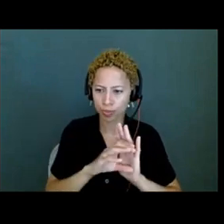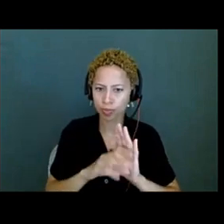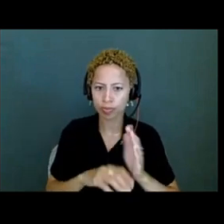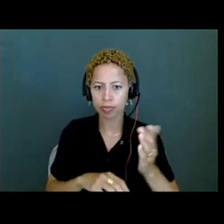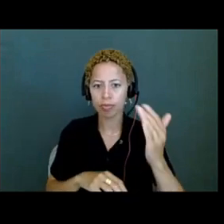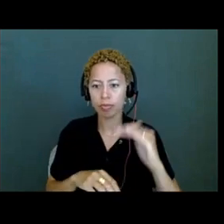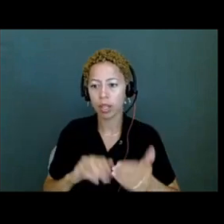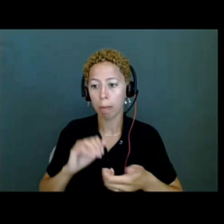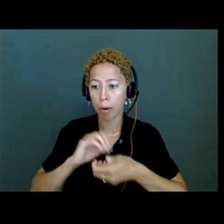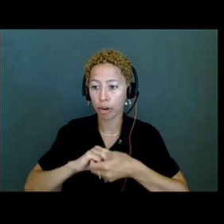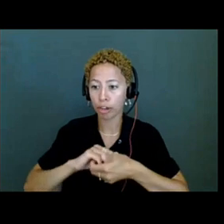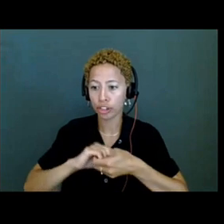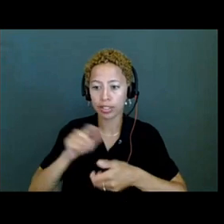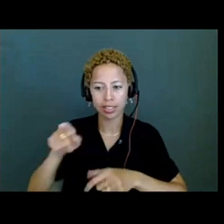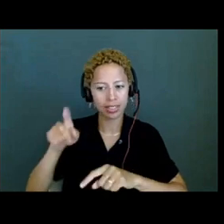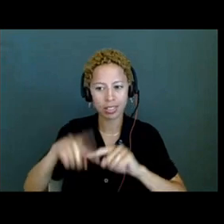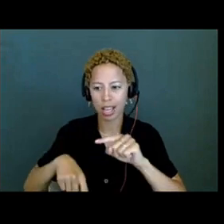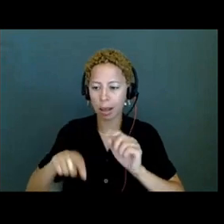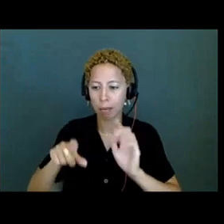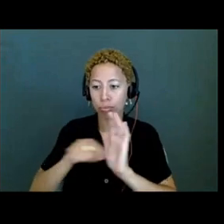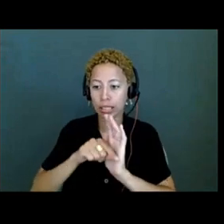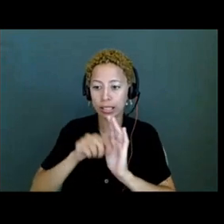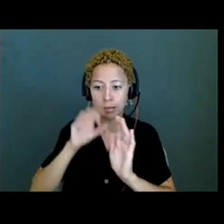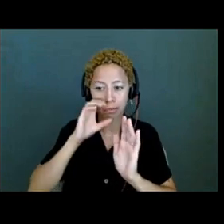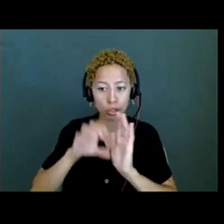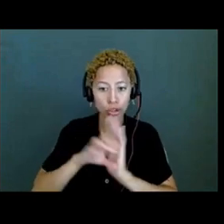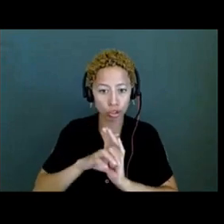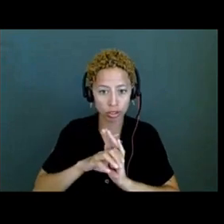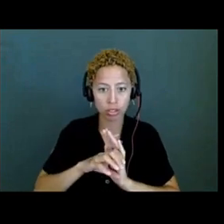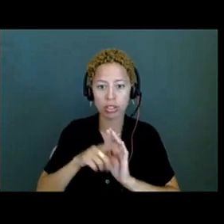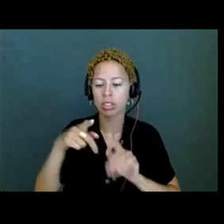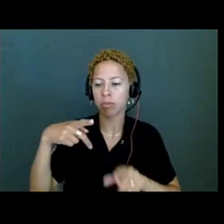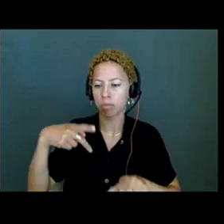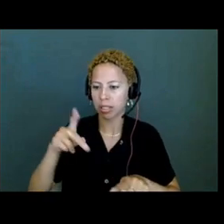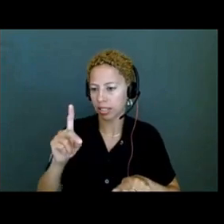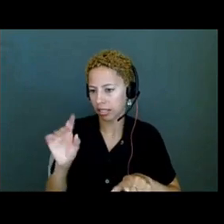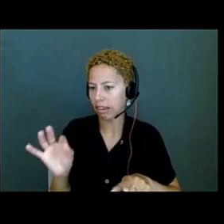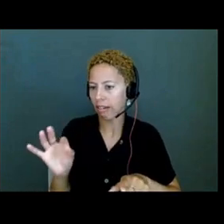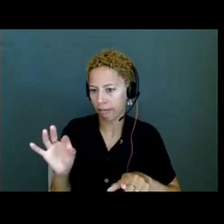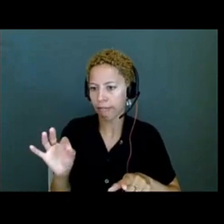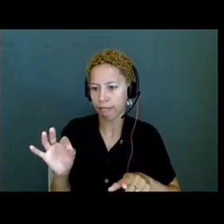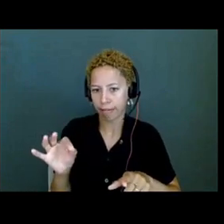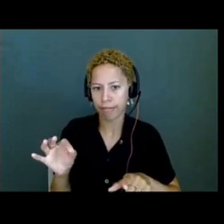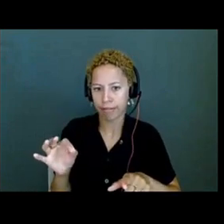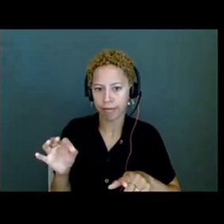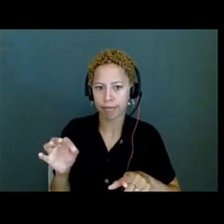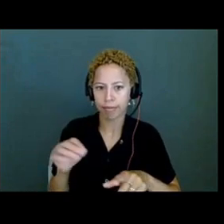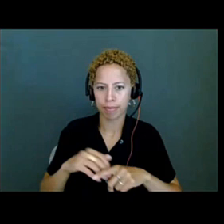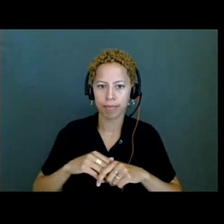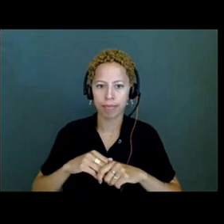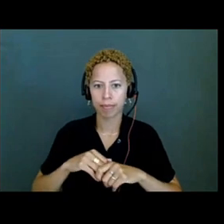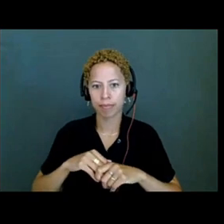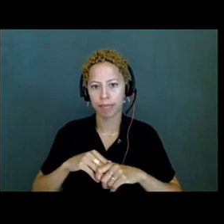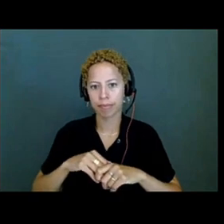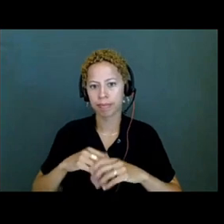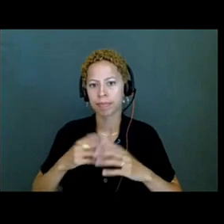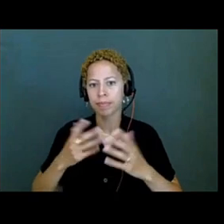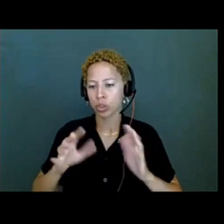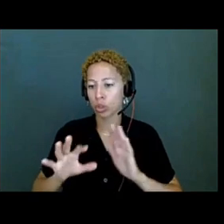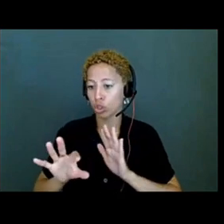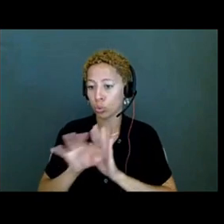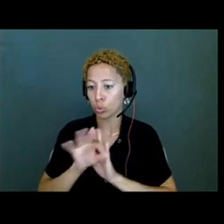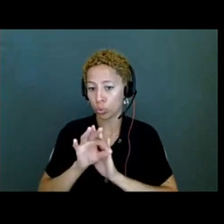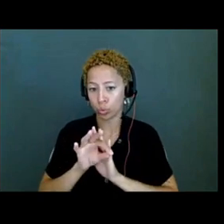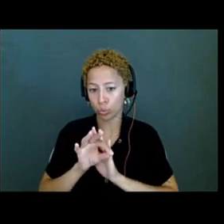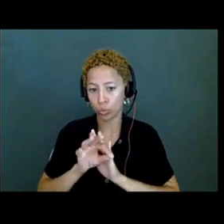partners who can't print pictures, I'll go for PDF. So you choose what